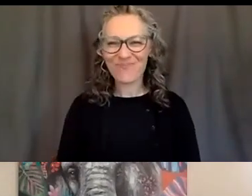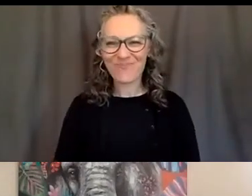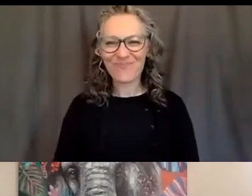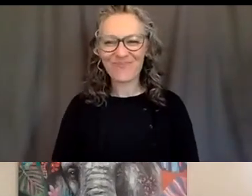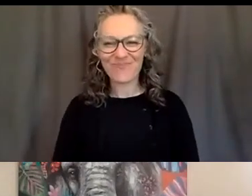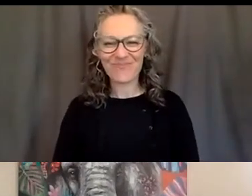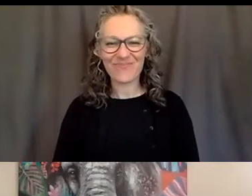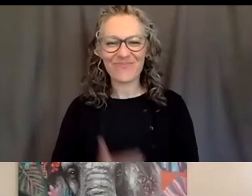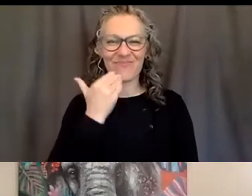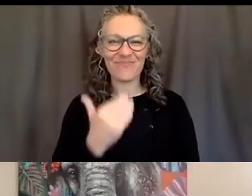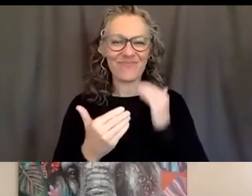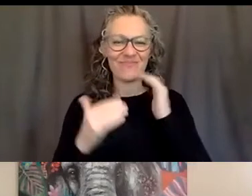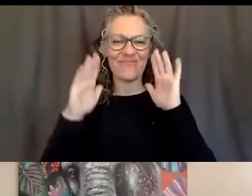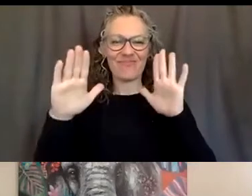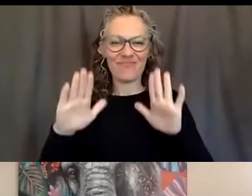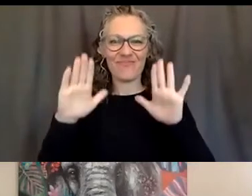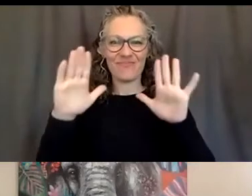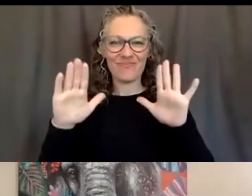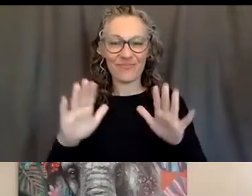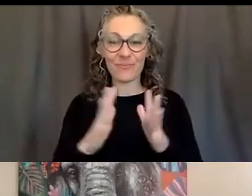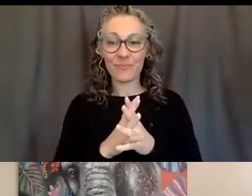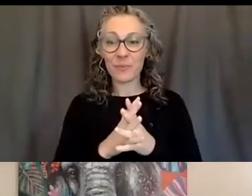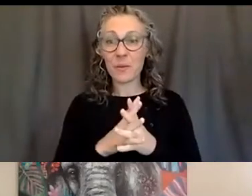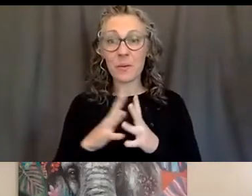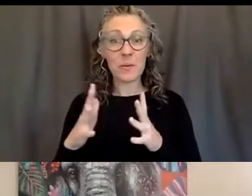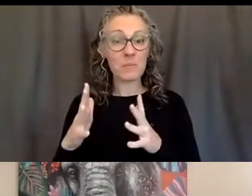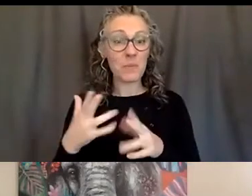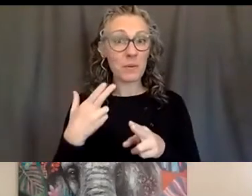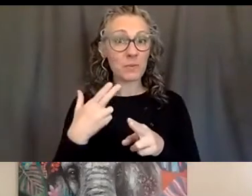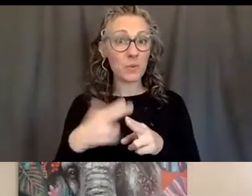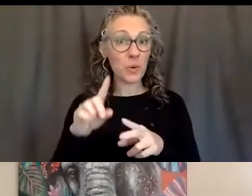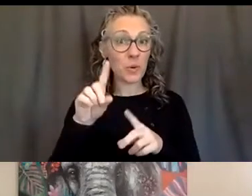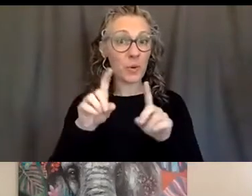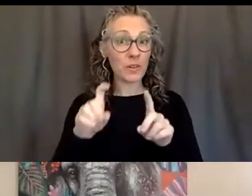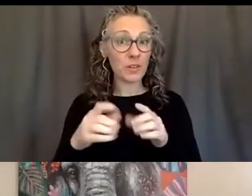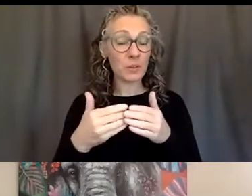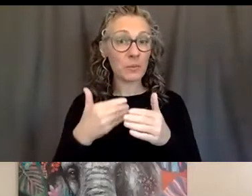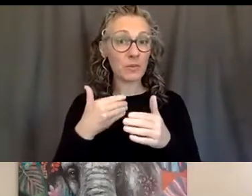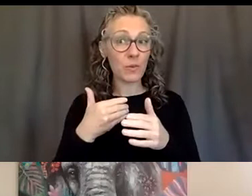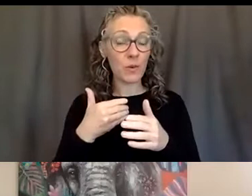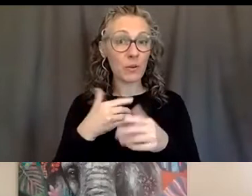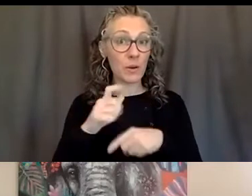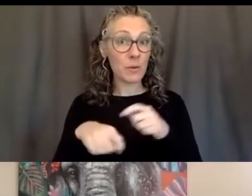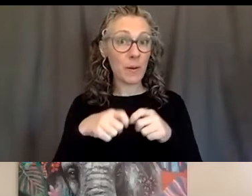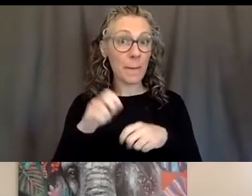Great. All right. Well, maybe I'll just ask a few quick questions before we complete.